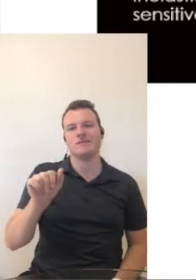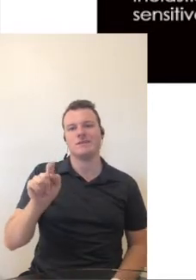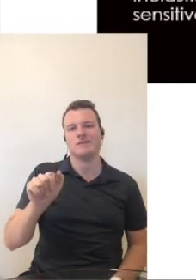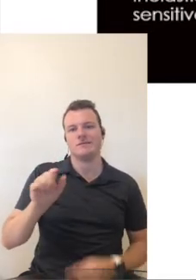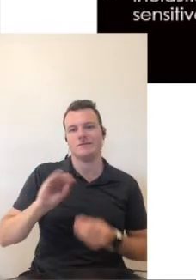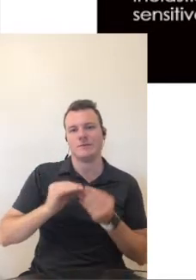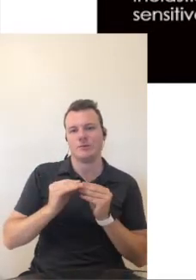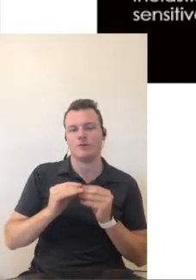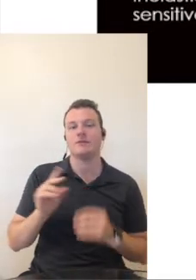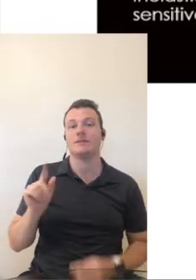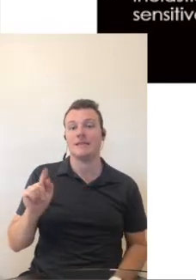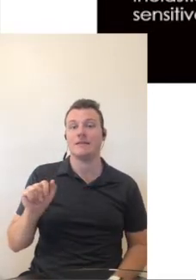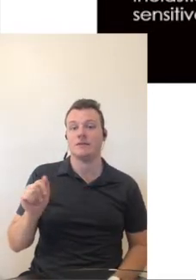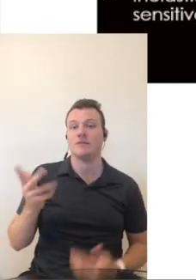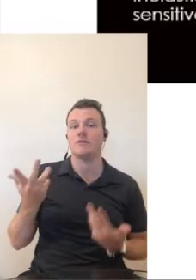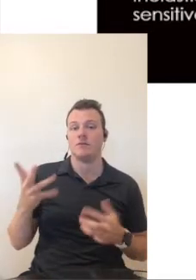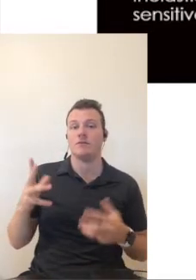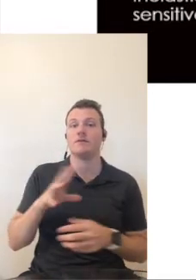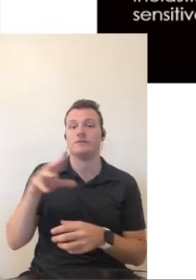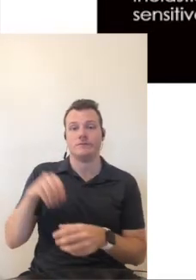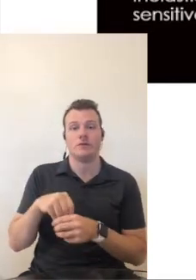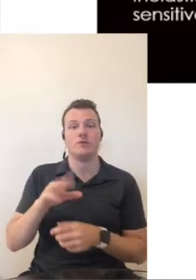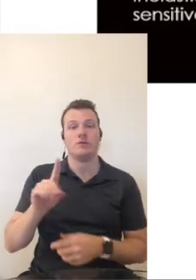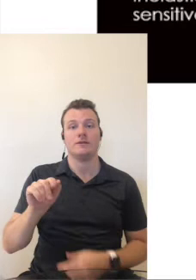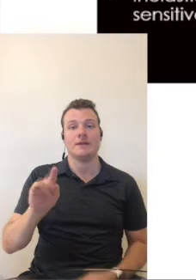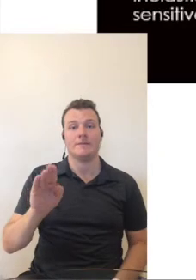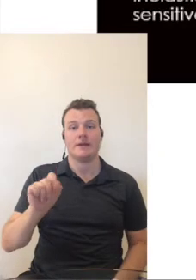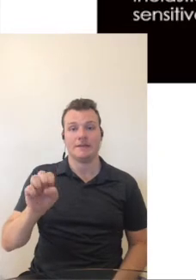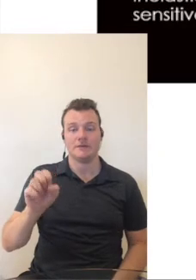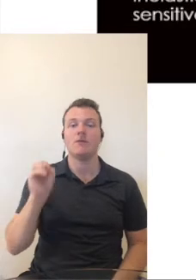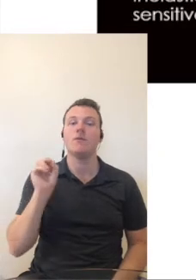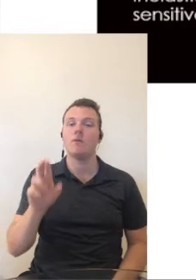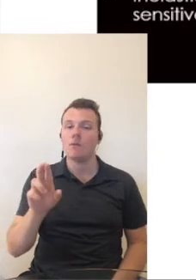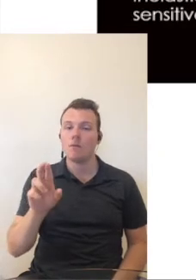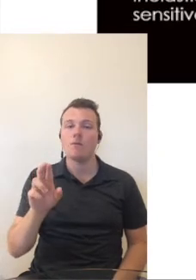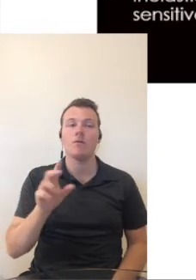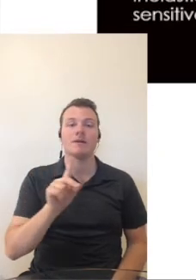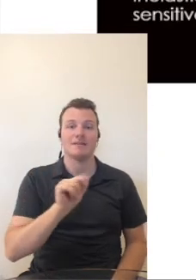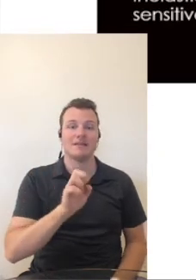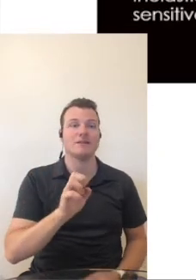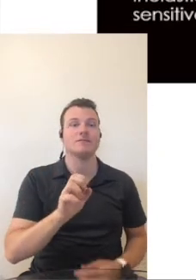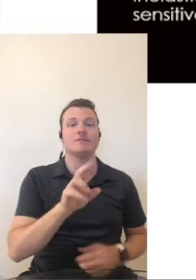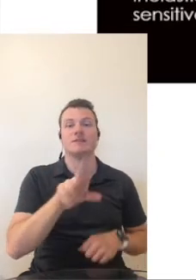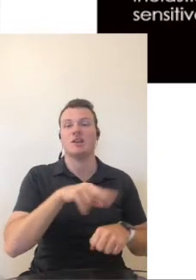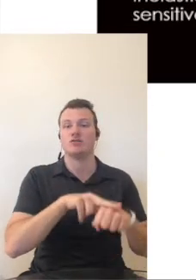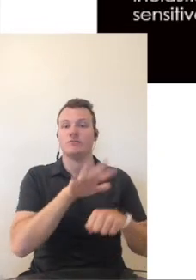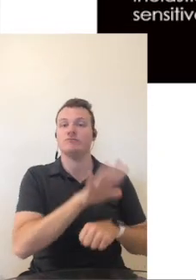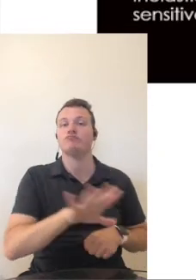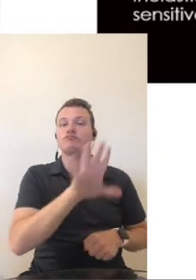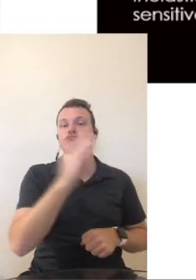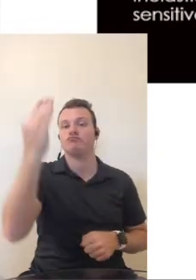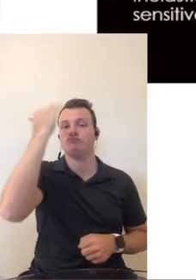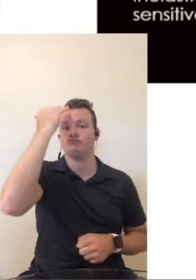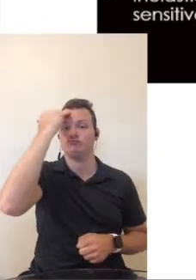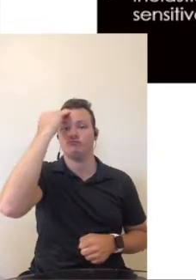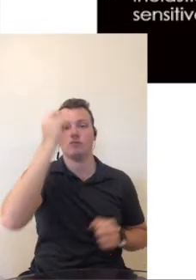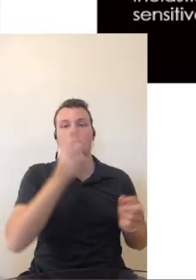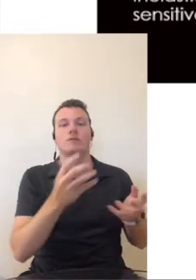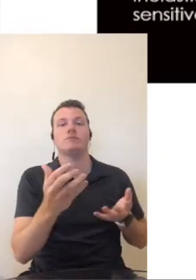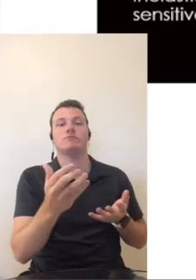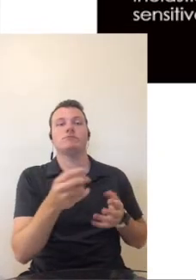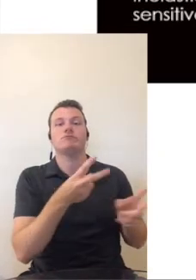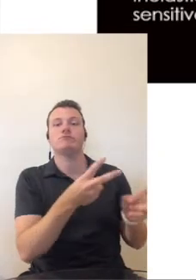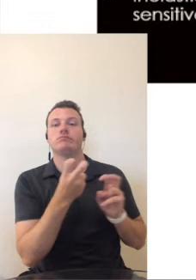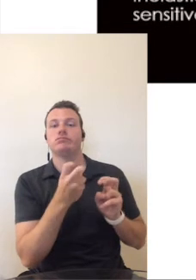It can either be data that's existing in your database, or it can be data that is nationally known that you can use at